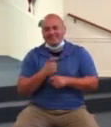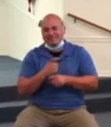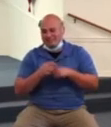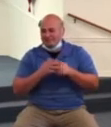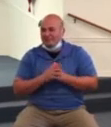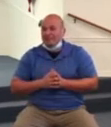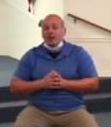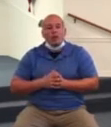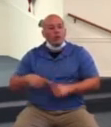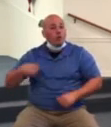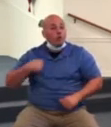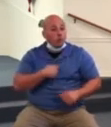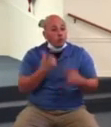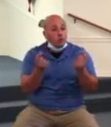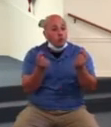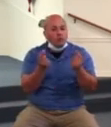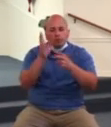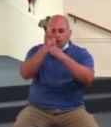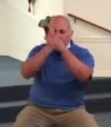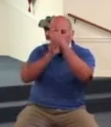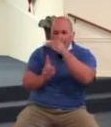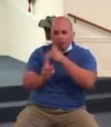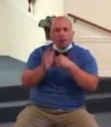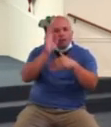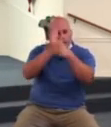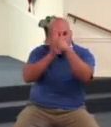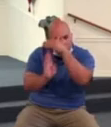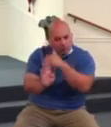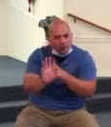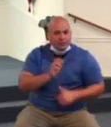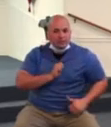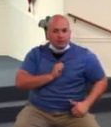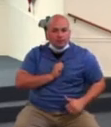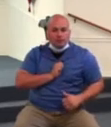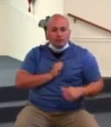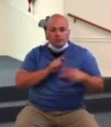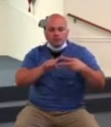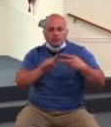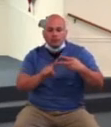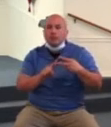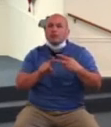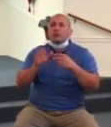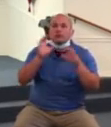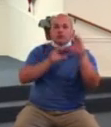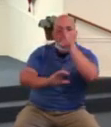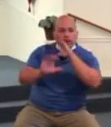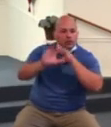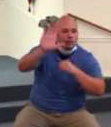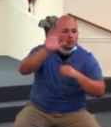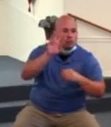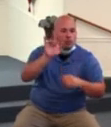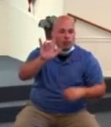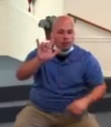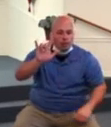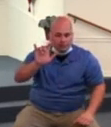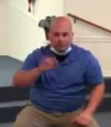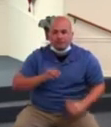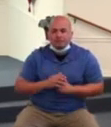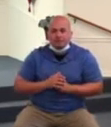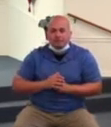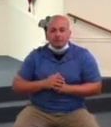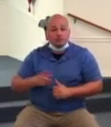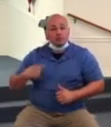humble ourselves to seek God and to learn His will. And we pursue